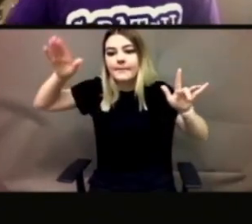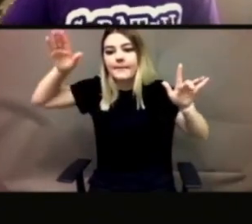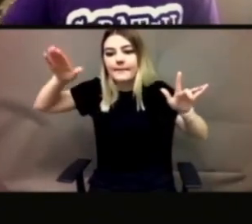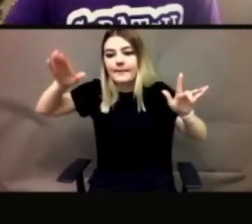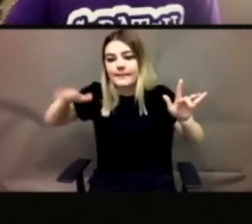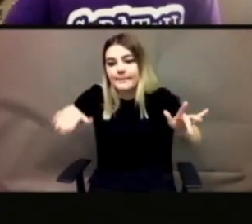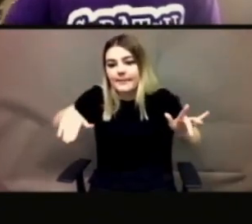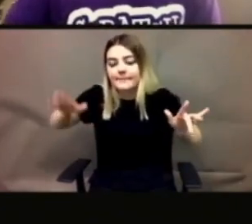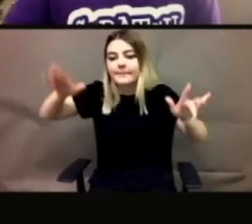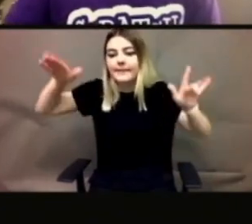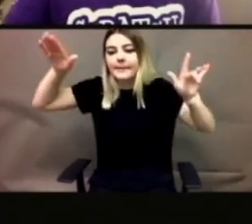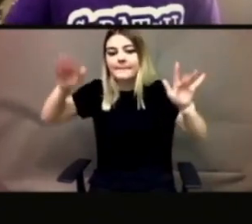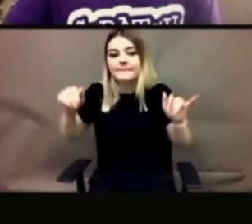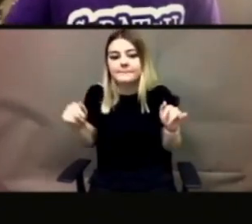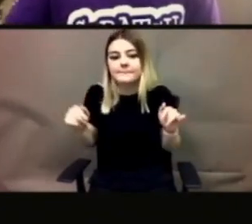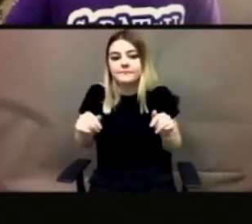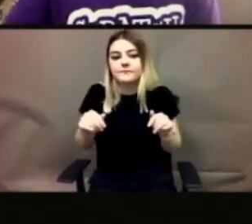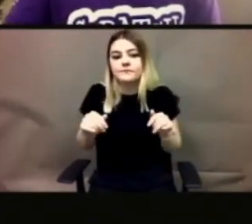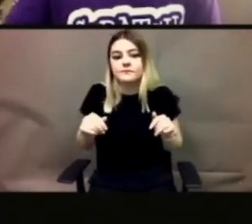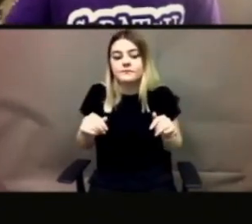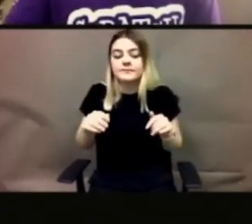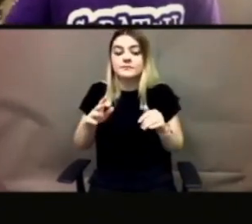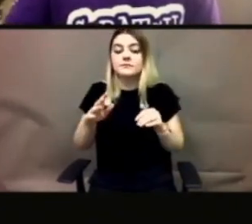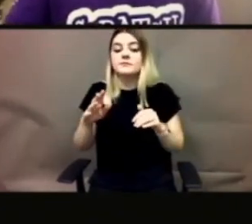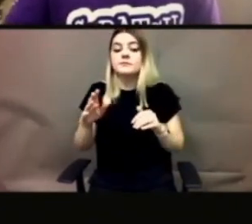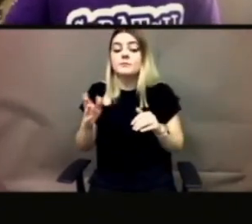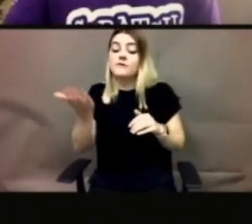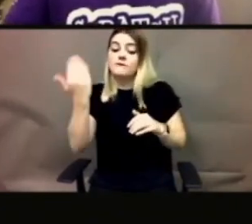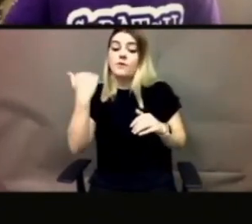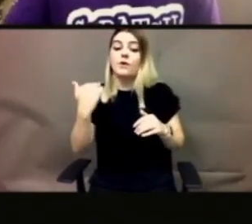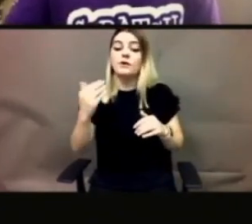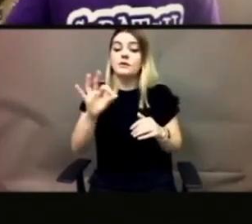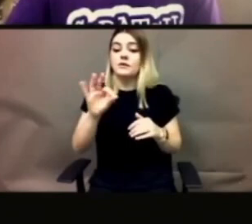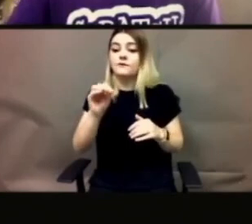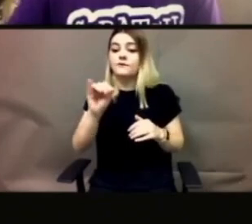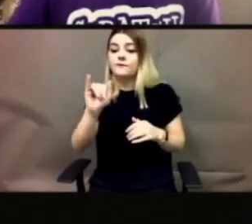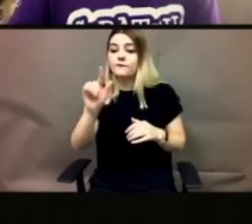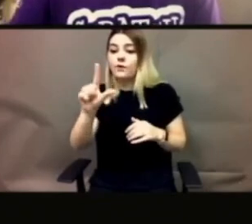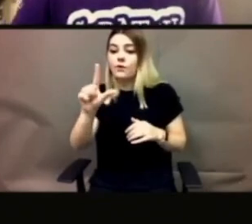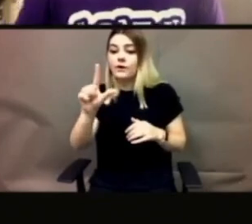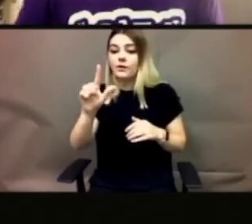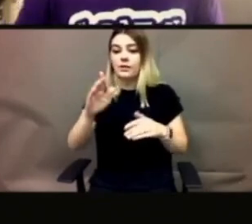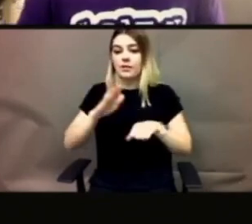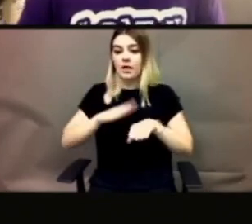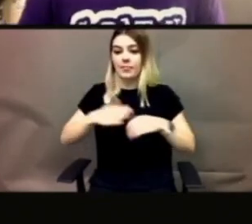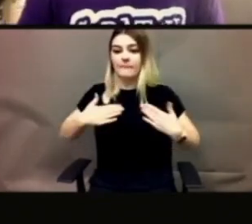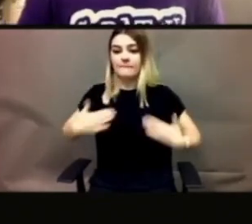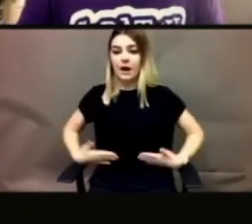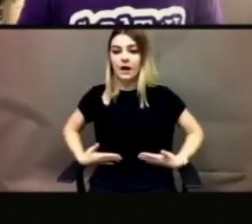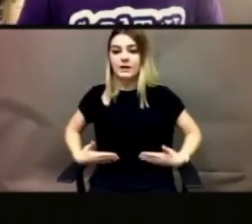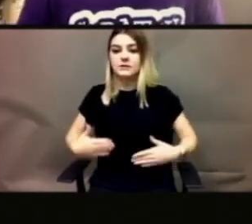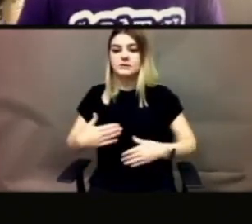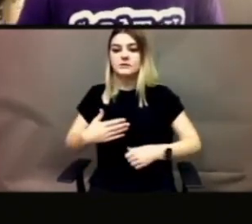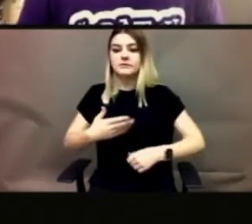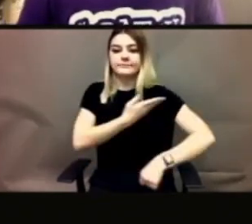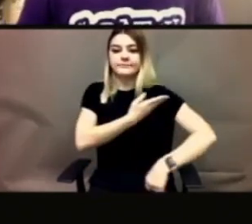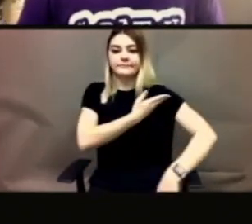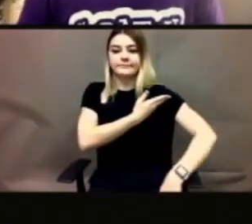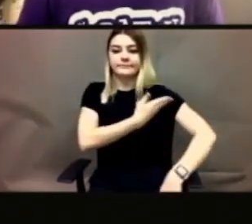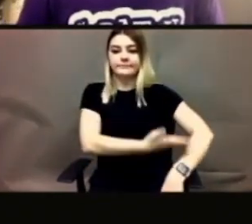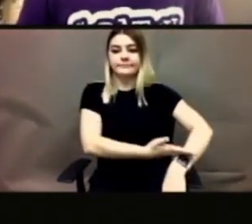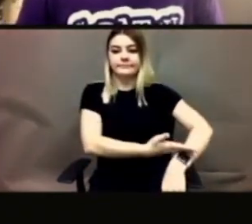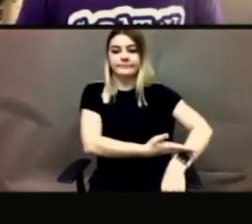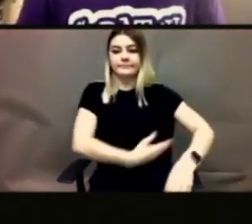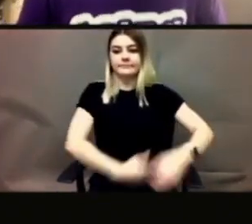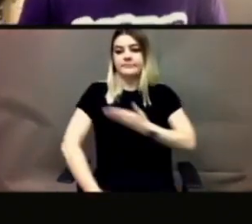with, they put the foil on their bodies. So they had the foil from their arms and they could go